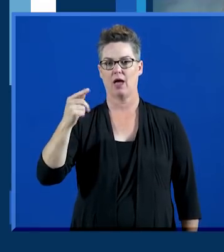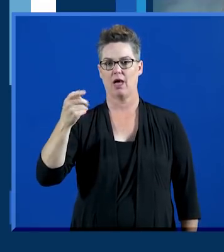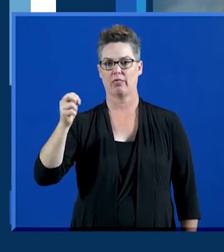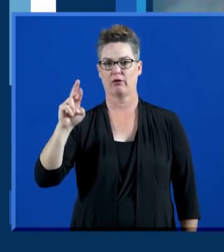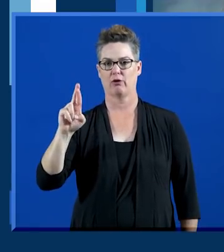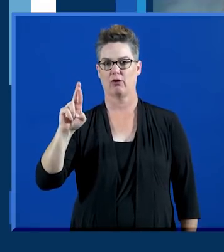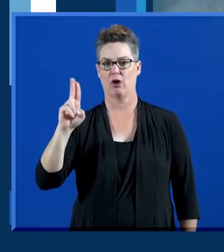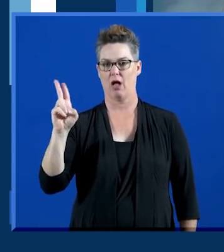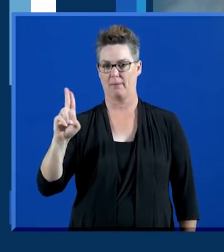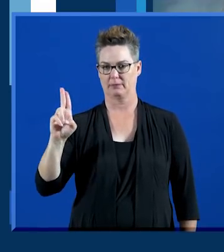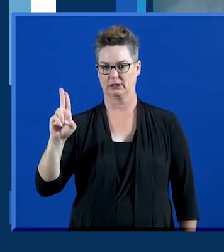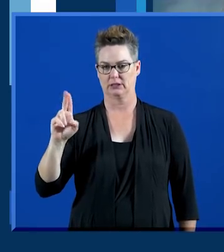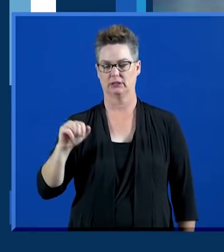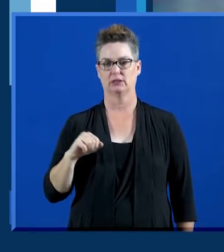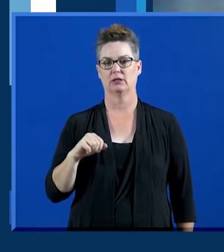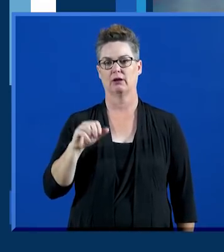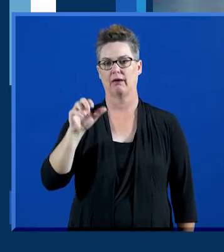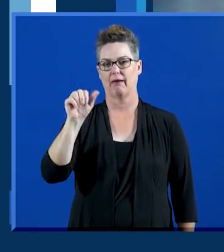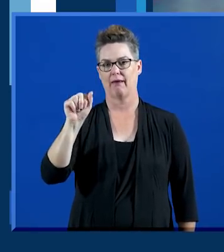Heather Upton.